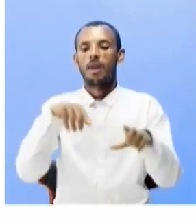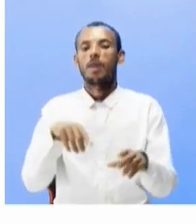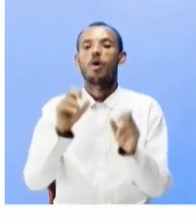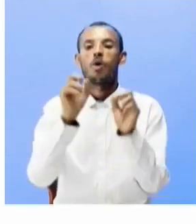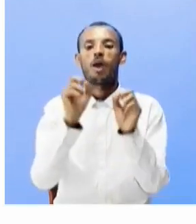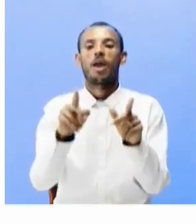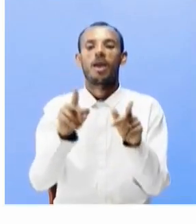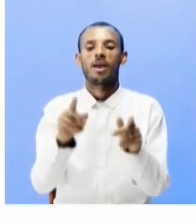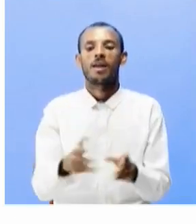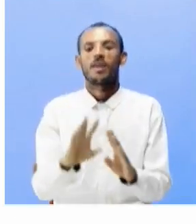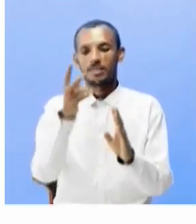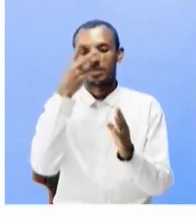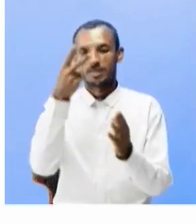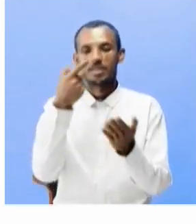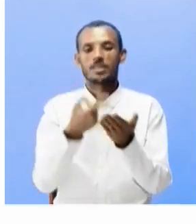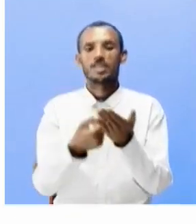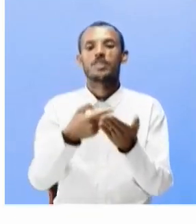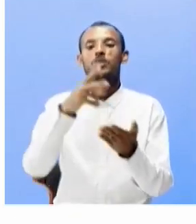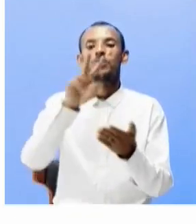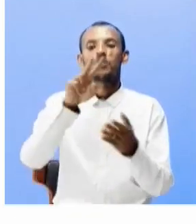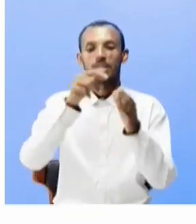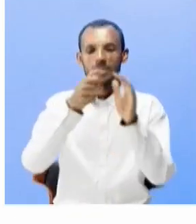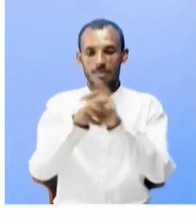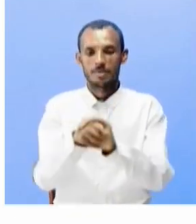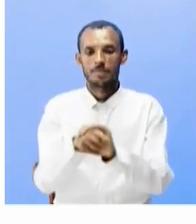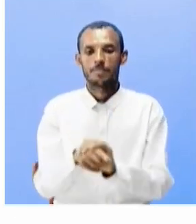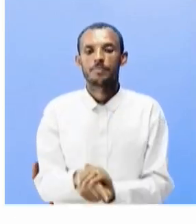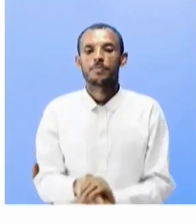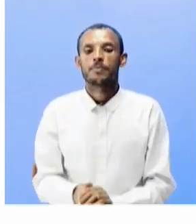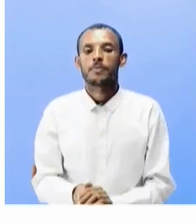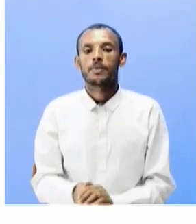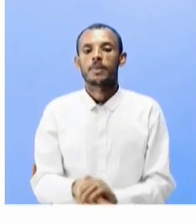Okay, let's see this through example.